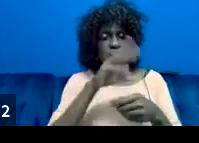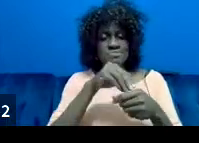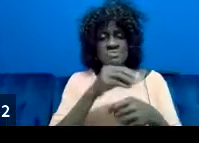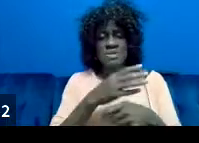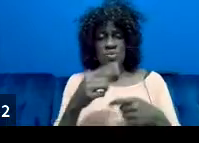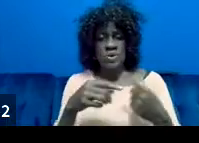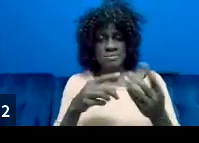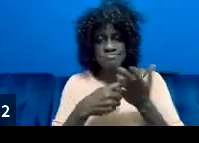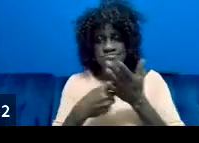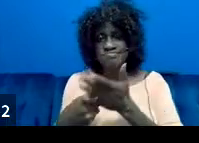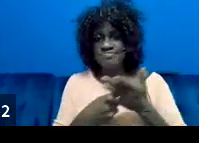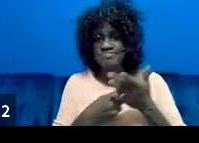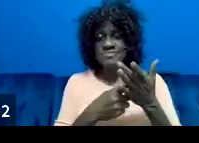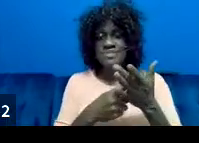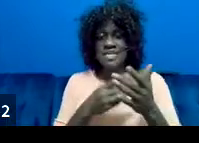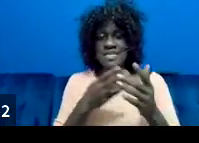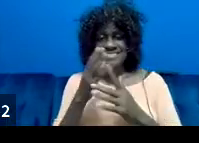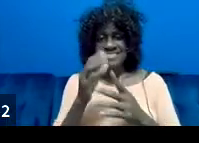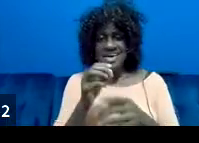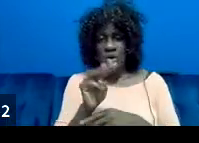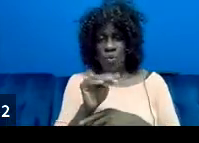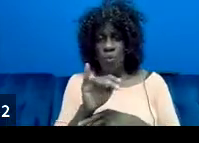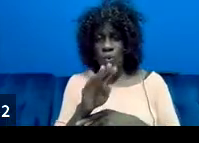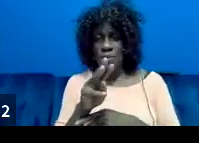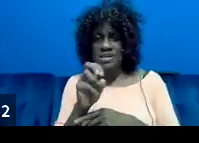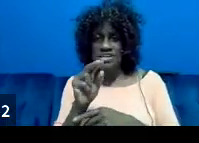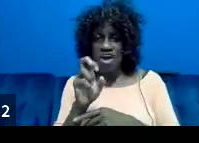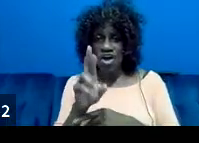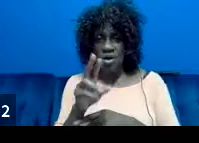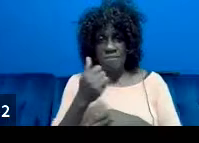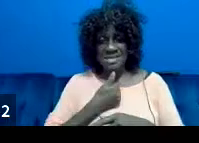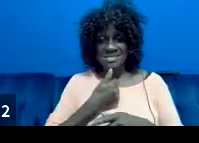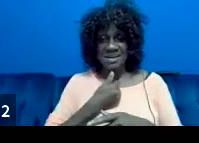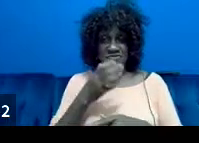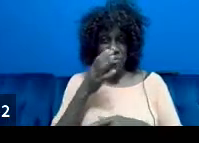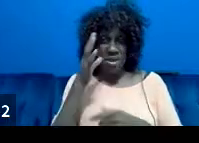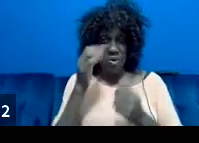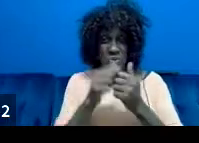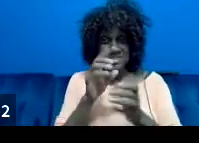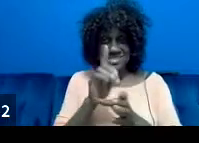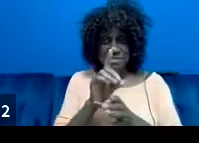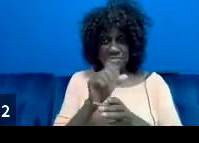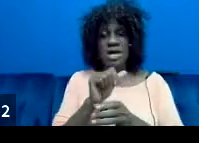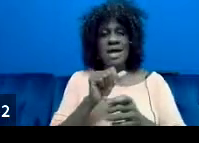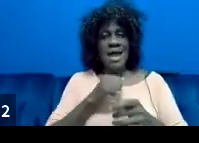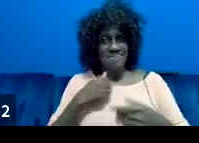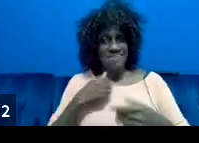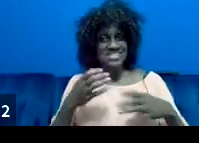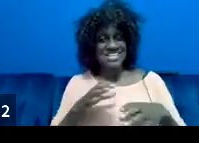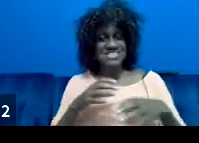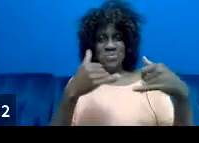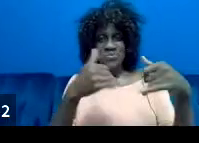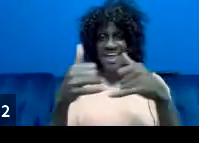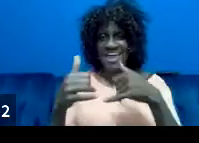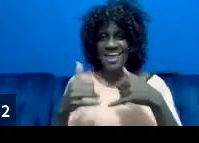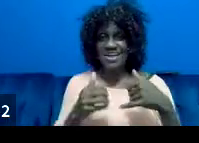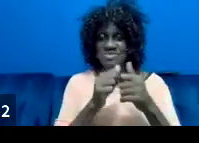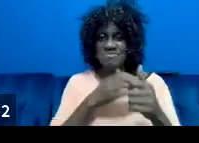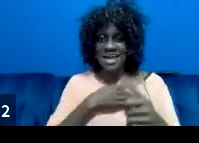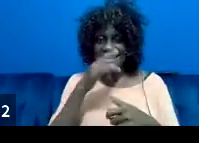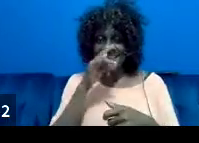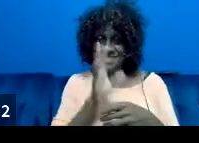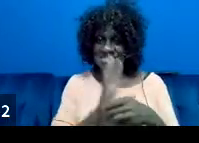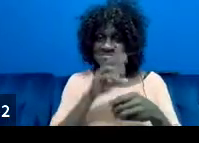we talked about throughout that webinar, about how, as me, a parent with a disability, the opportunity to participate and play with and be a part